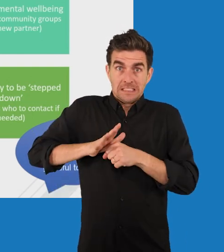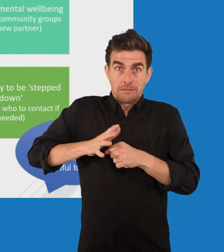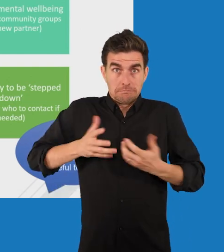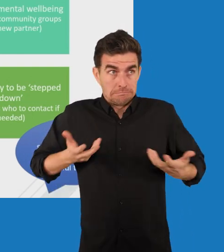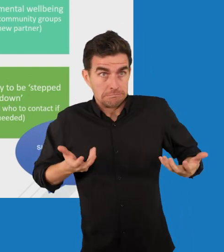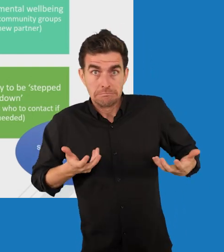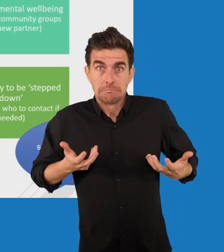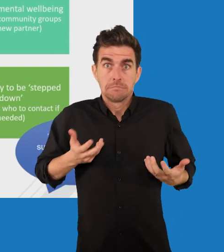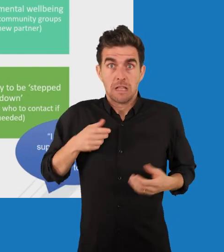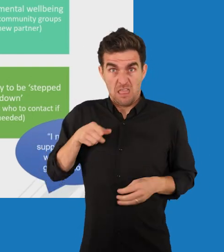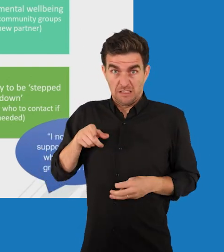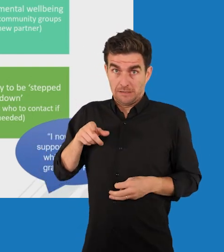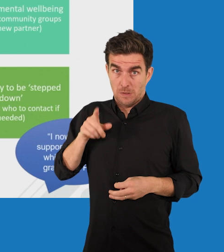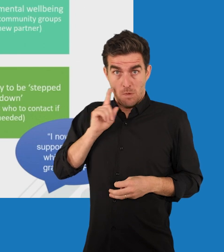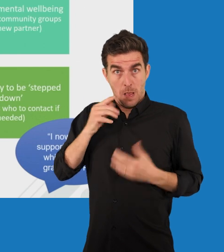of the pandemic,